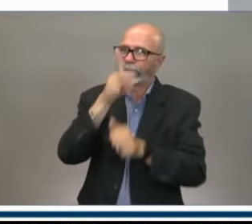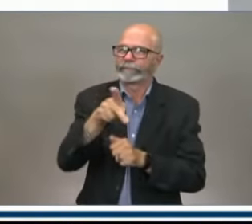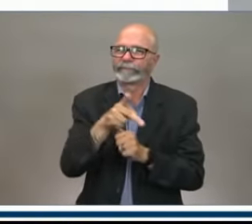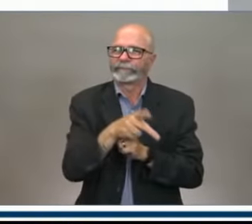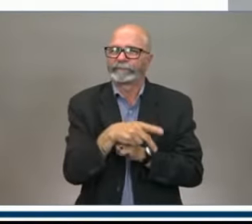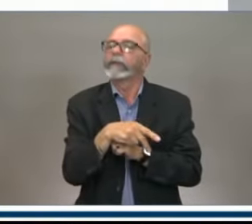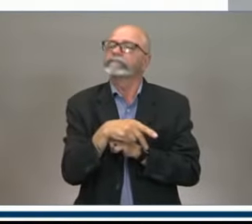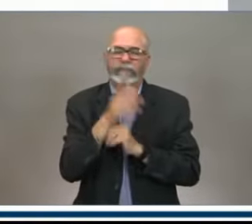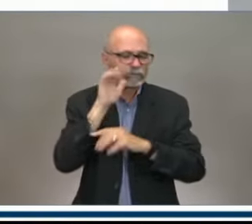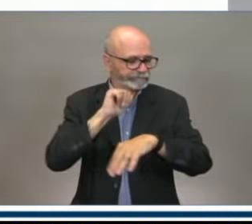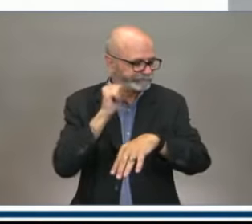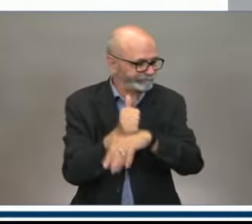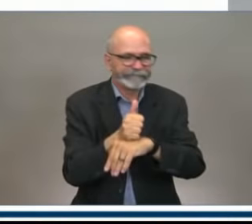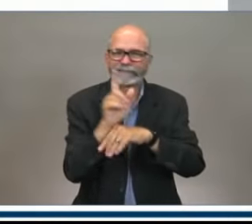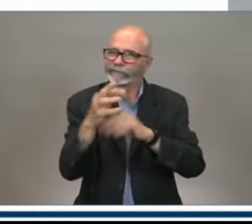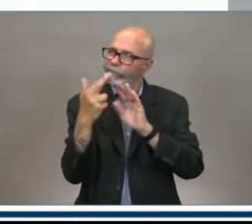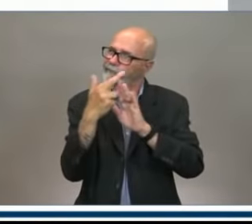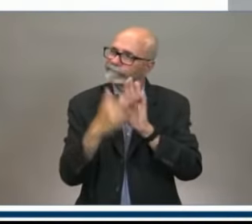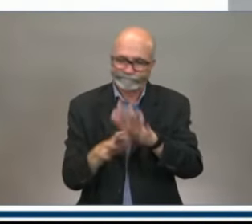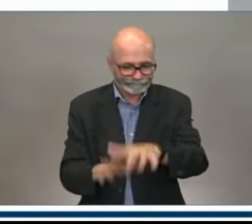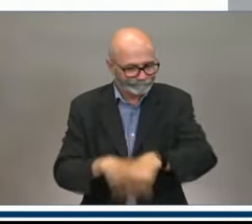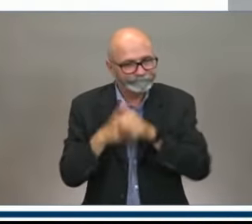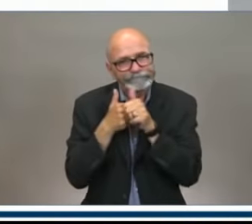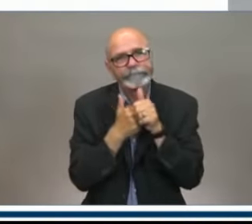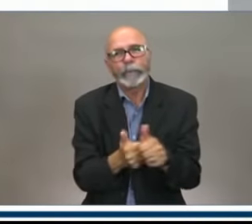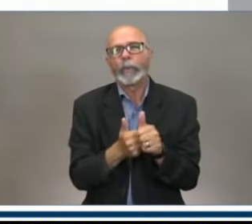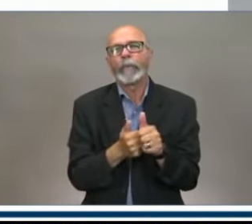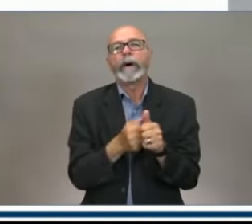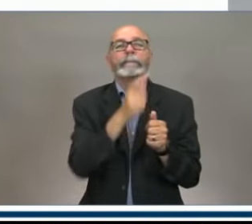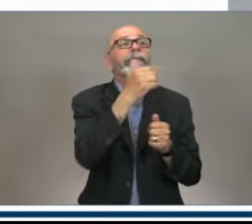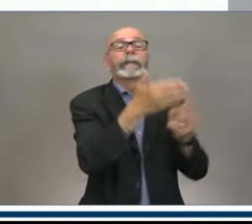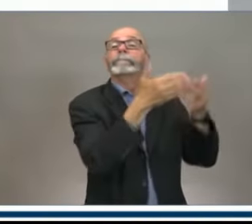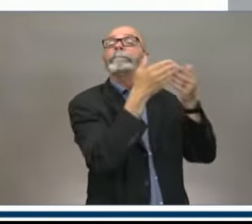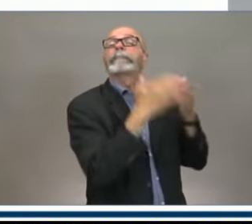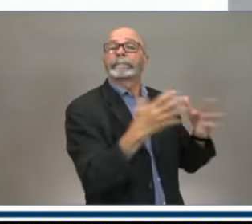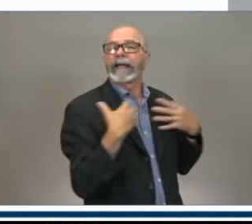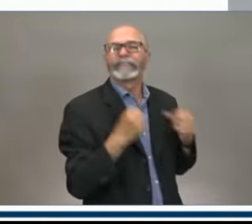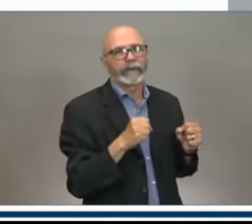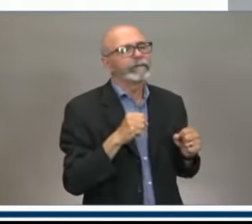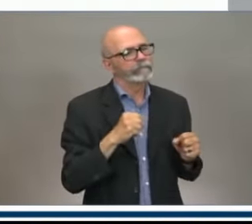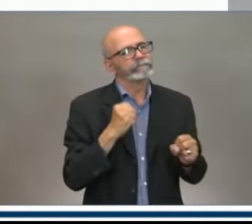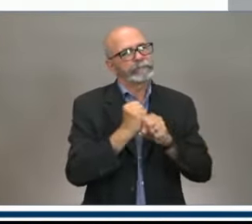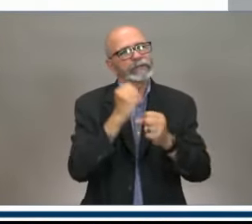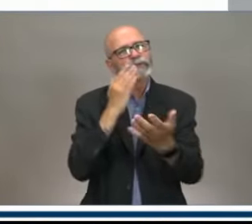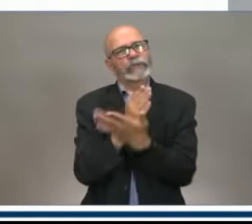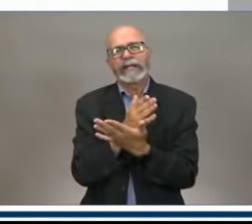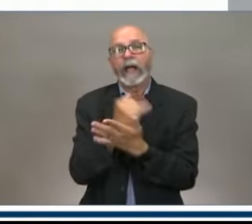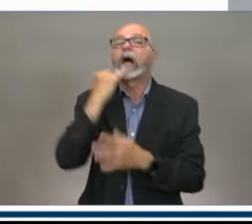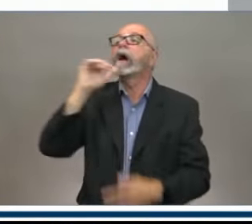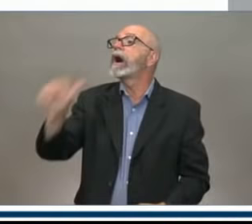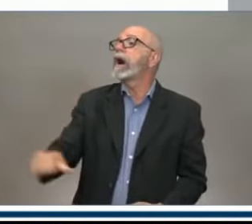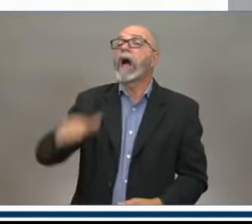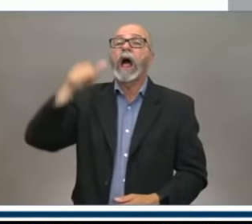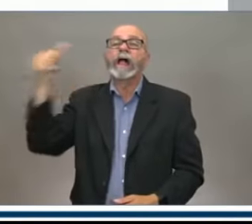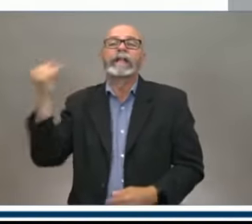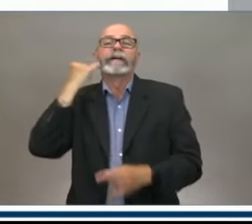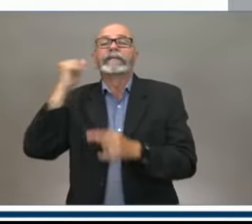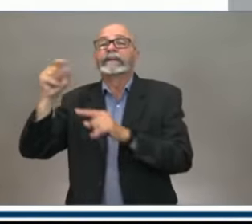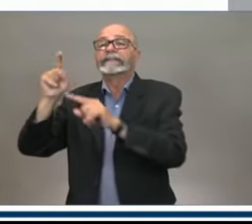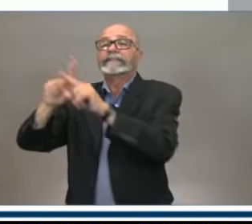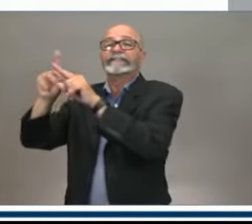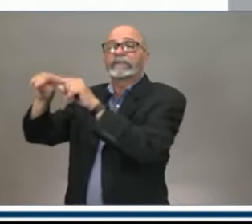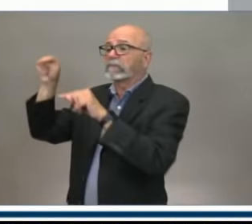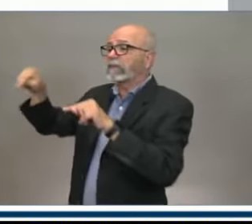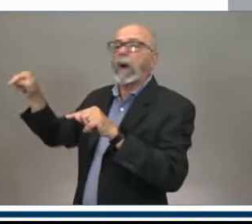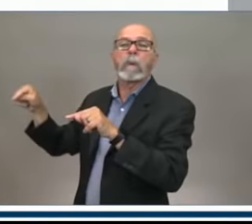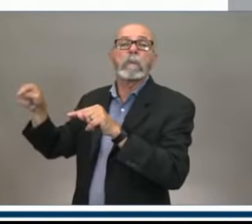from public health to the continuing care sector, but individual facilities may put additional protocols